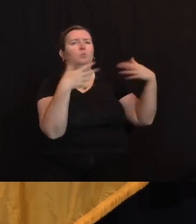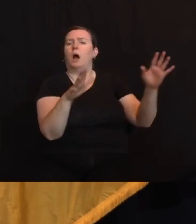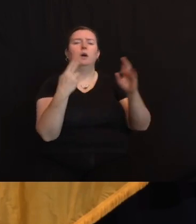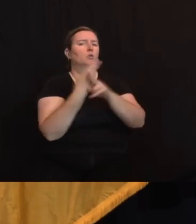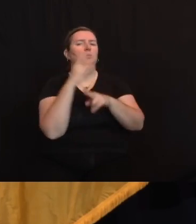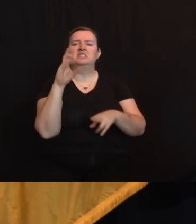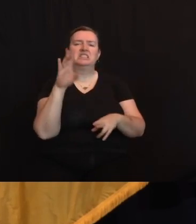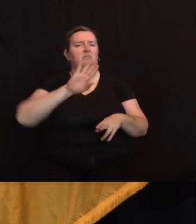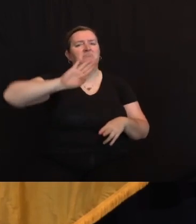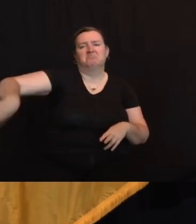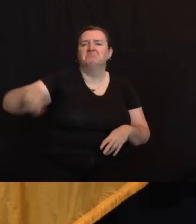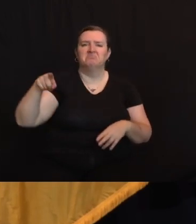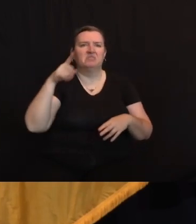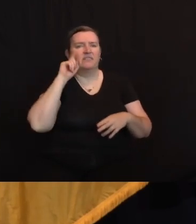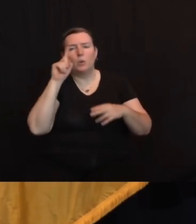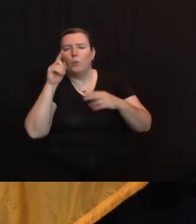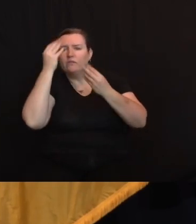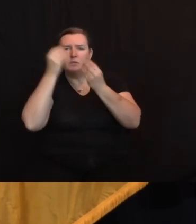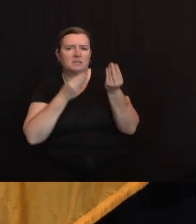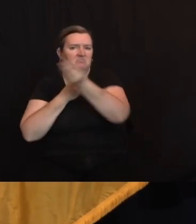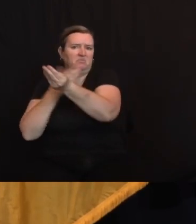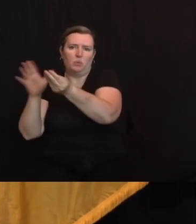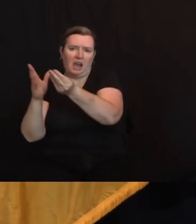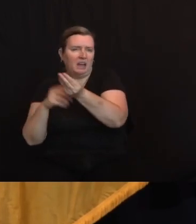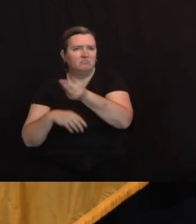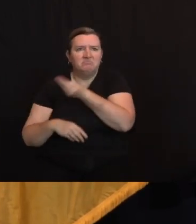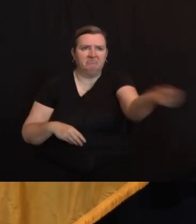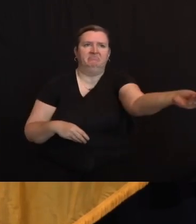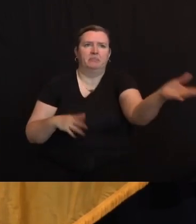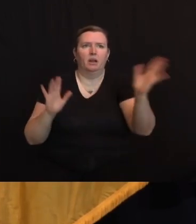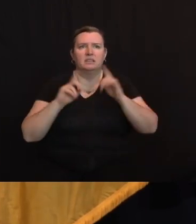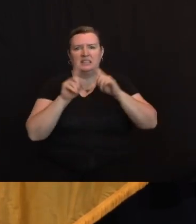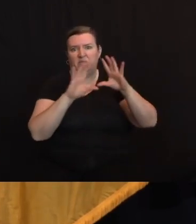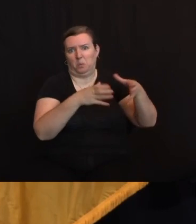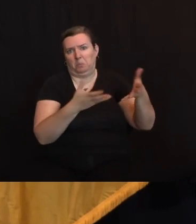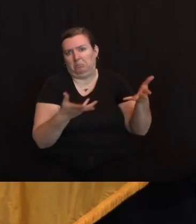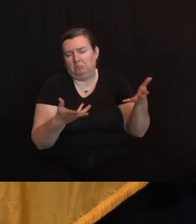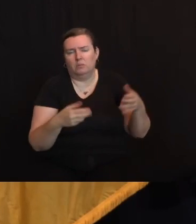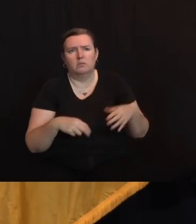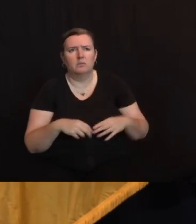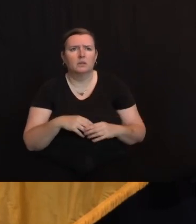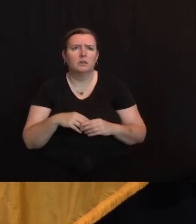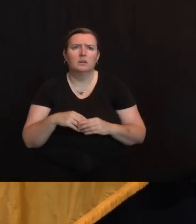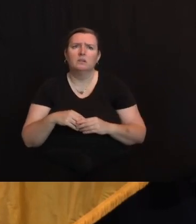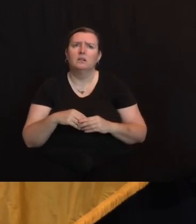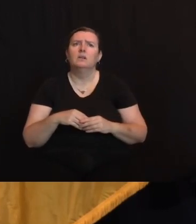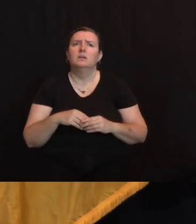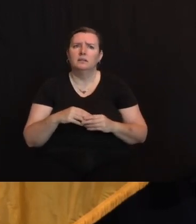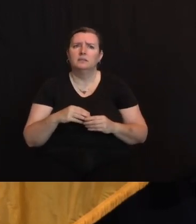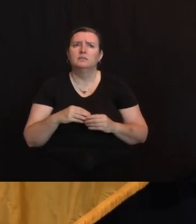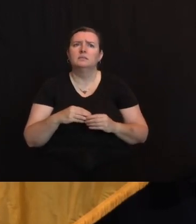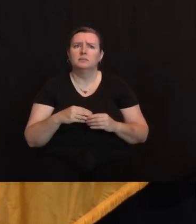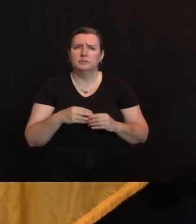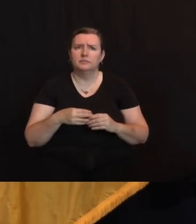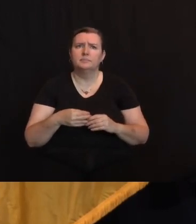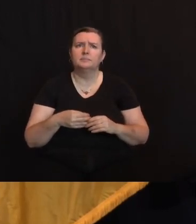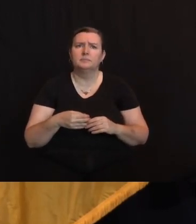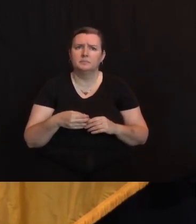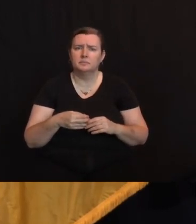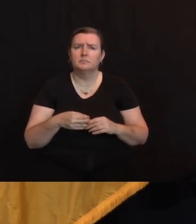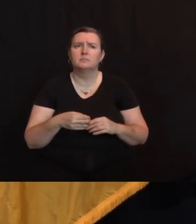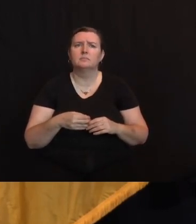have approved a change to the open records law that effectively gives custodians license to delay requests for weeks or months.